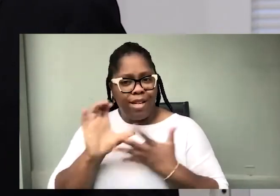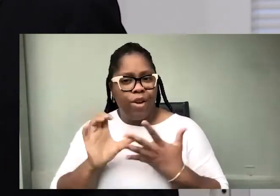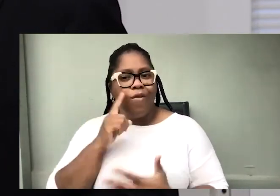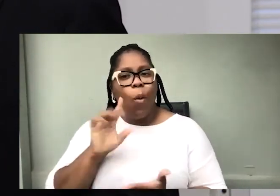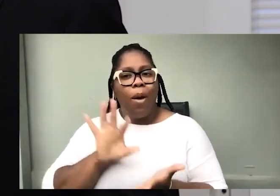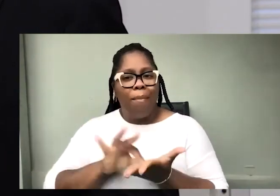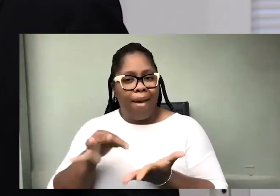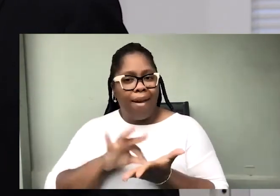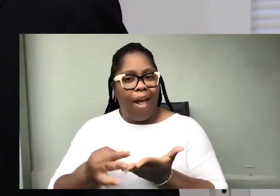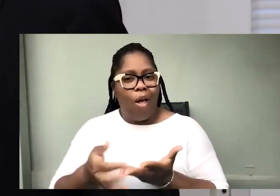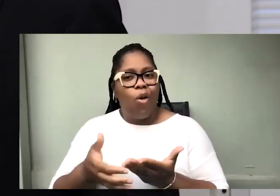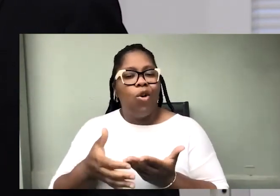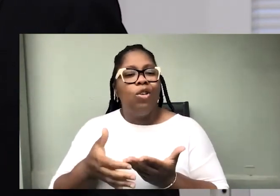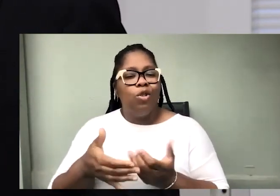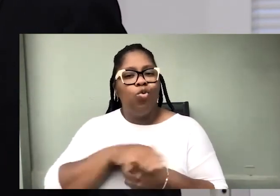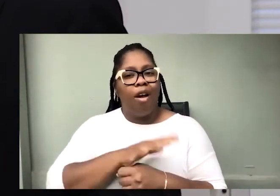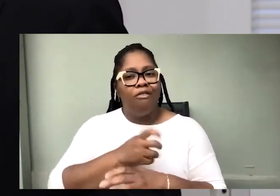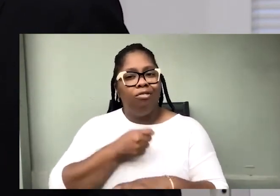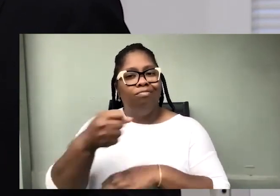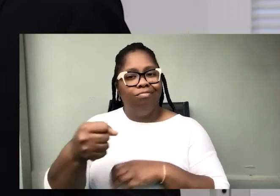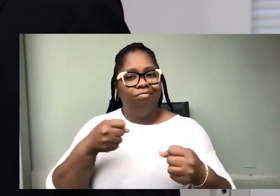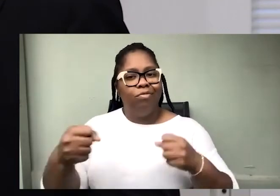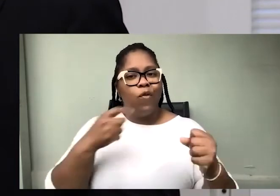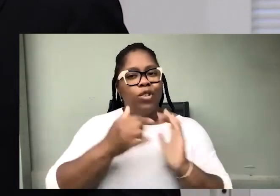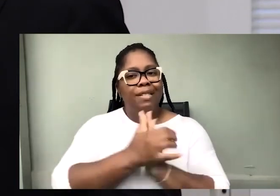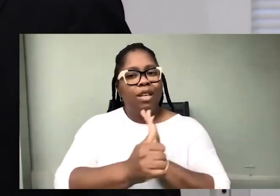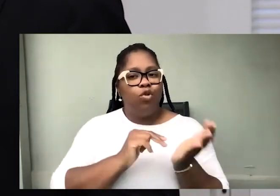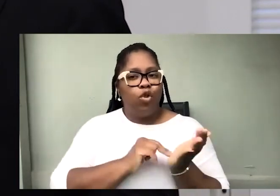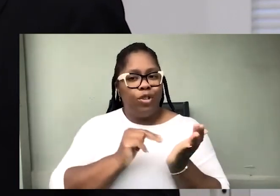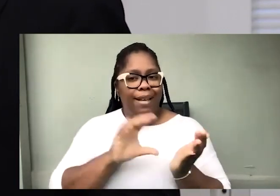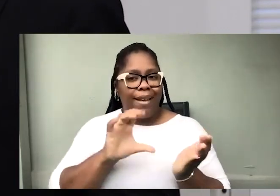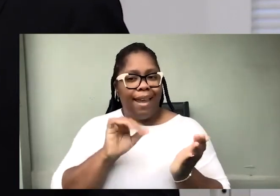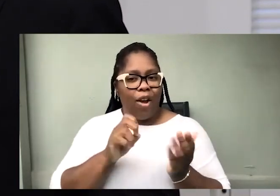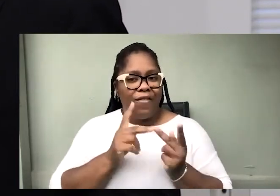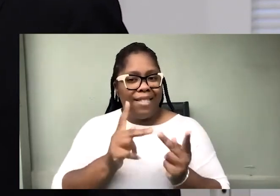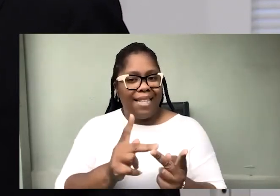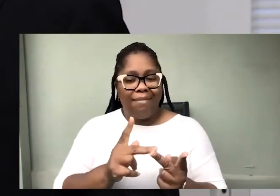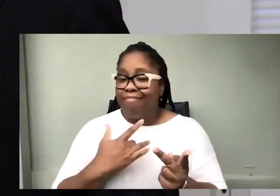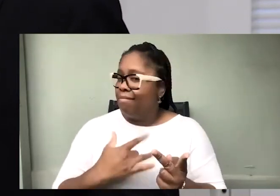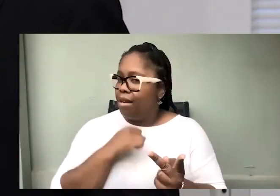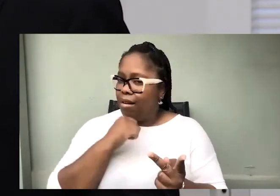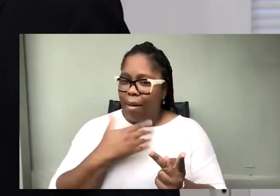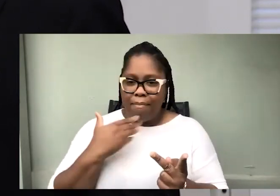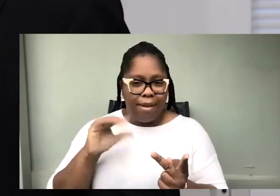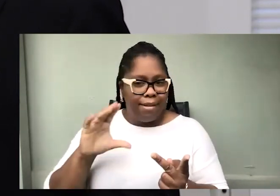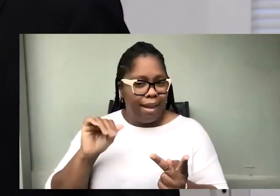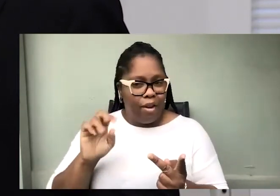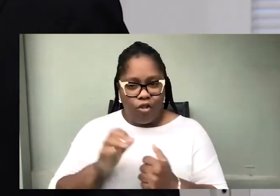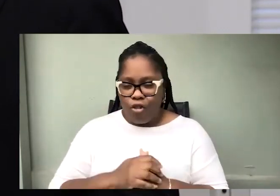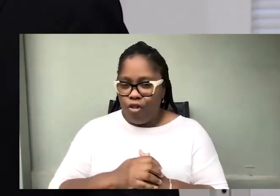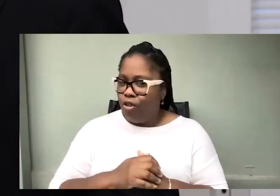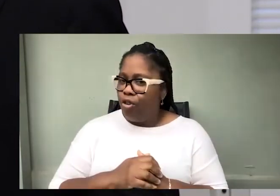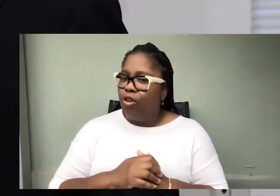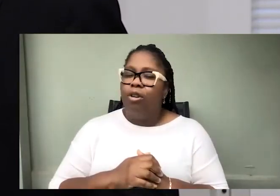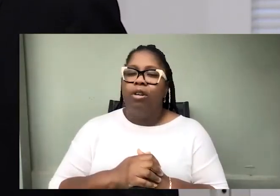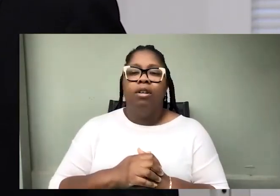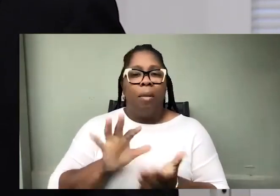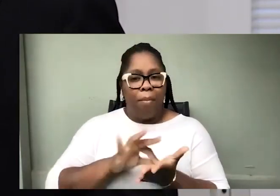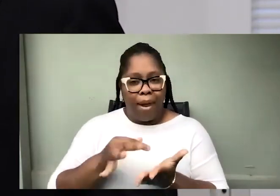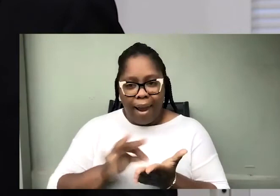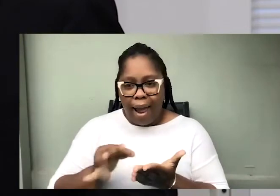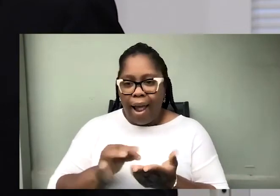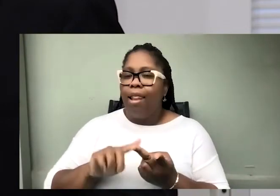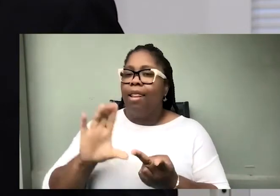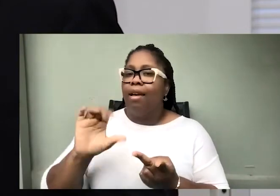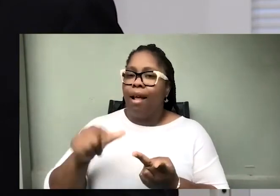Medi-Cal to cover placement in skilled nursing facilities, which is often not the best care option. The lowest rates paid by Medi-Cal and CalOptima to